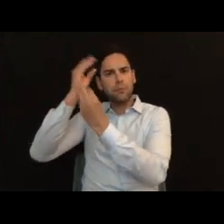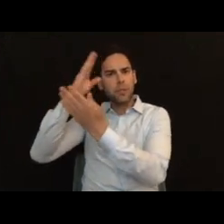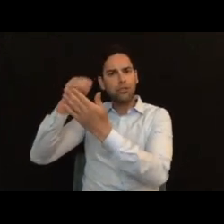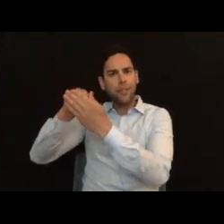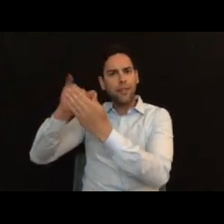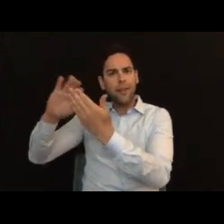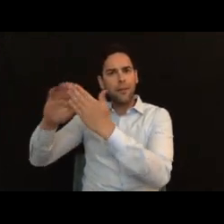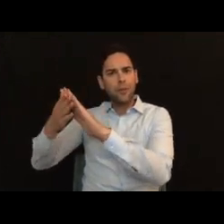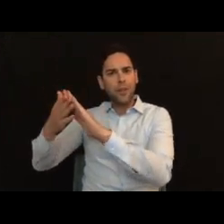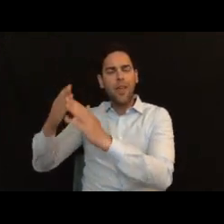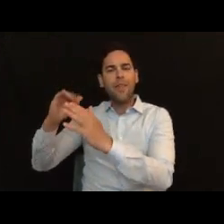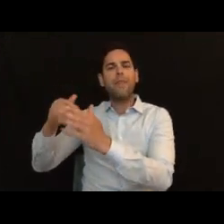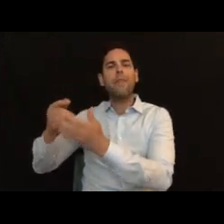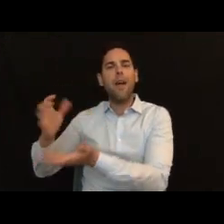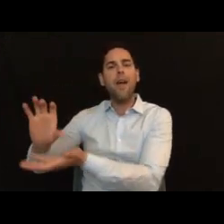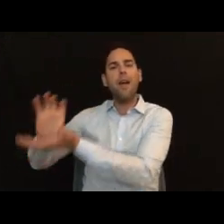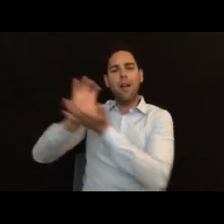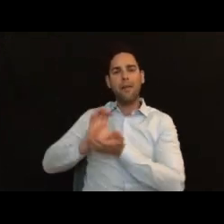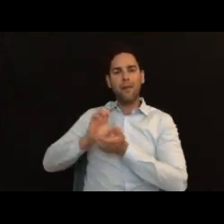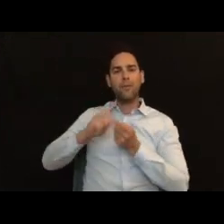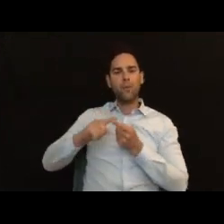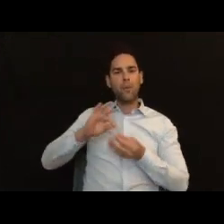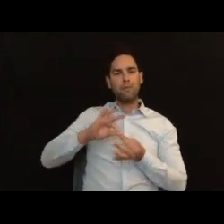linguistic practices that are happening in those communities.